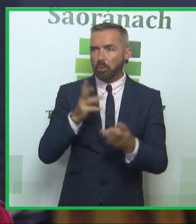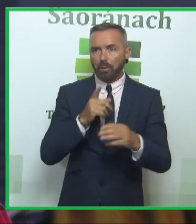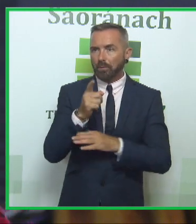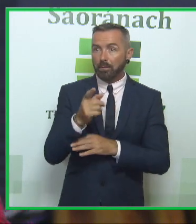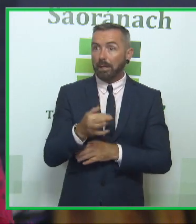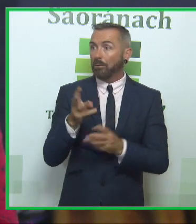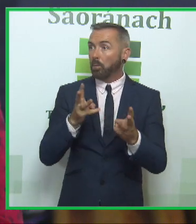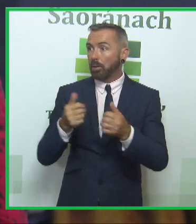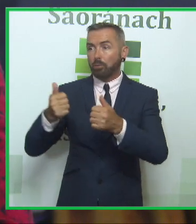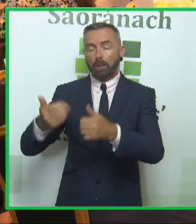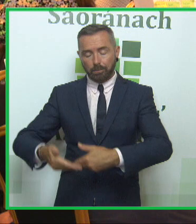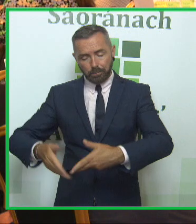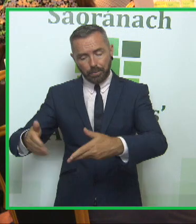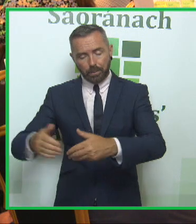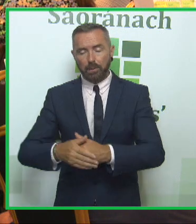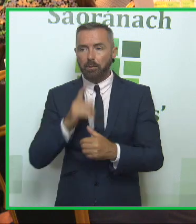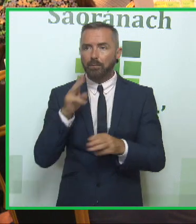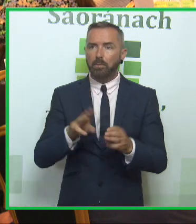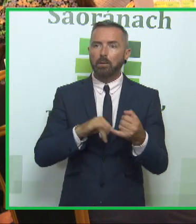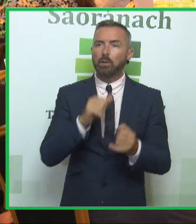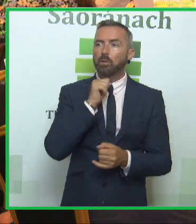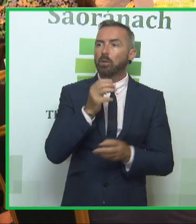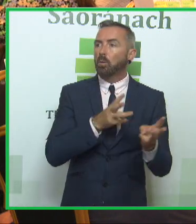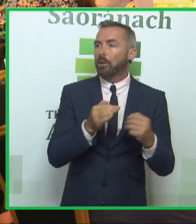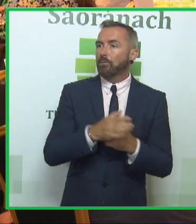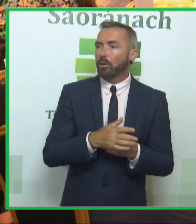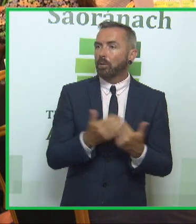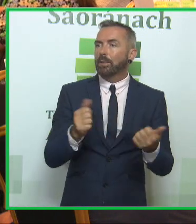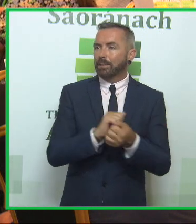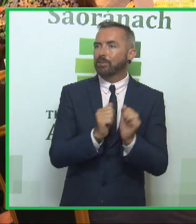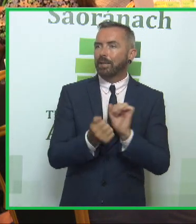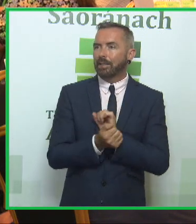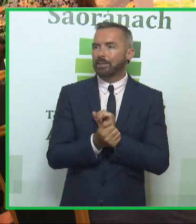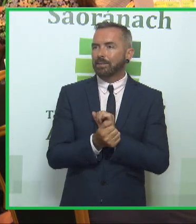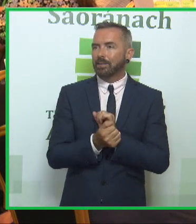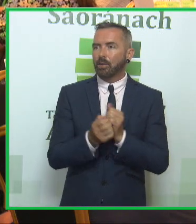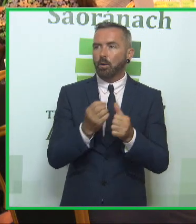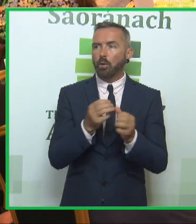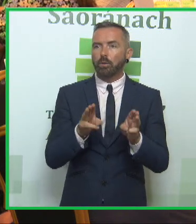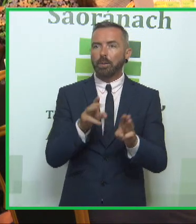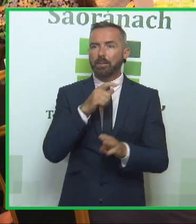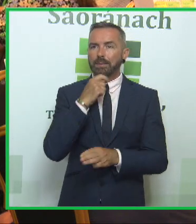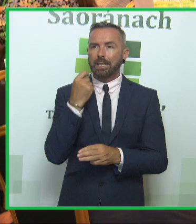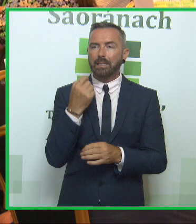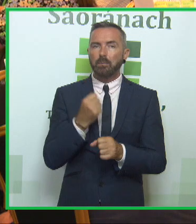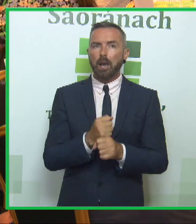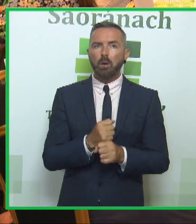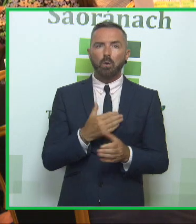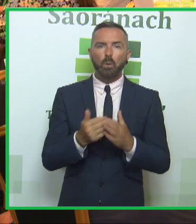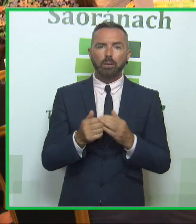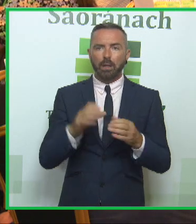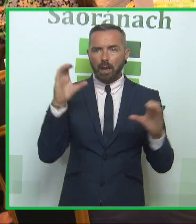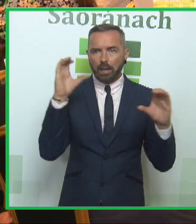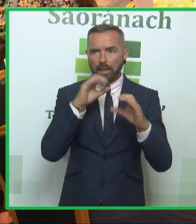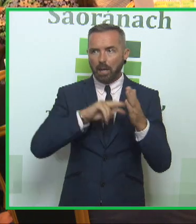working for, that's great. Okay. But for that section it's not working for. The idea that other people have said about a care